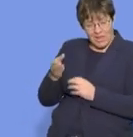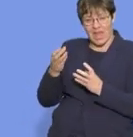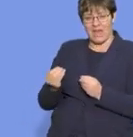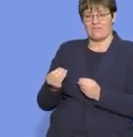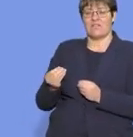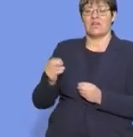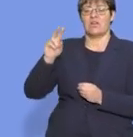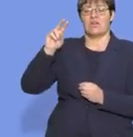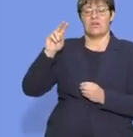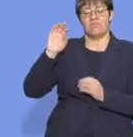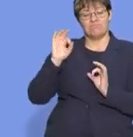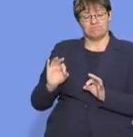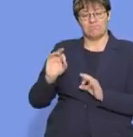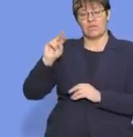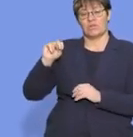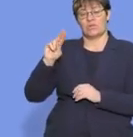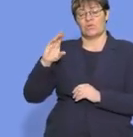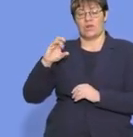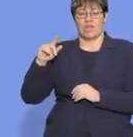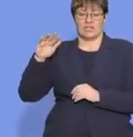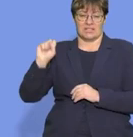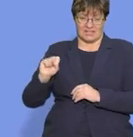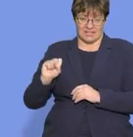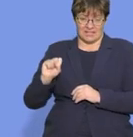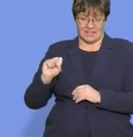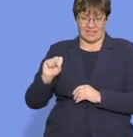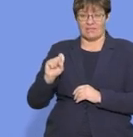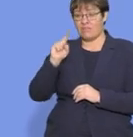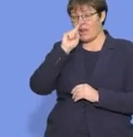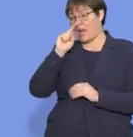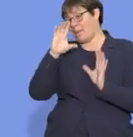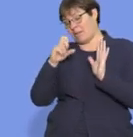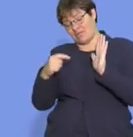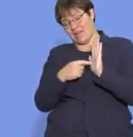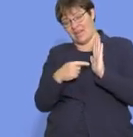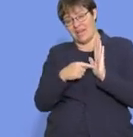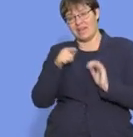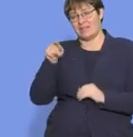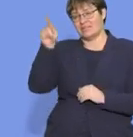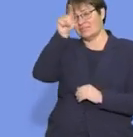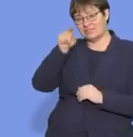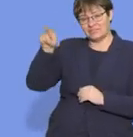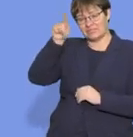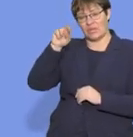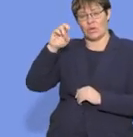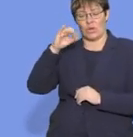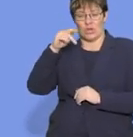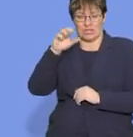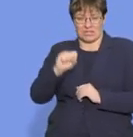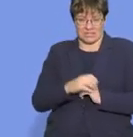means that they have got a proper nucleus, and if we look at this picture, there's the